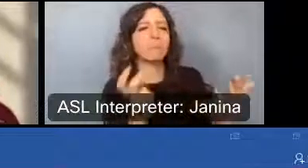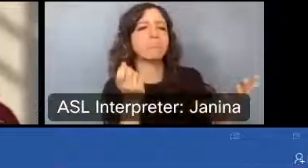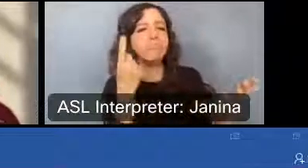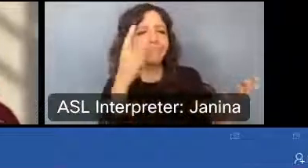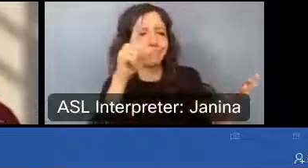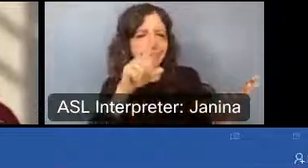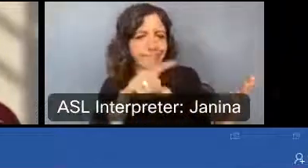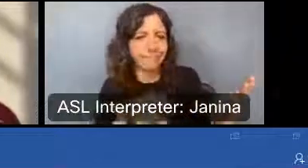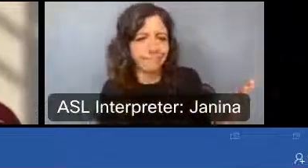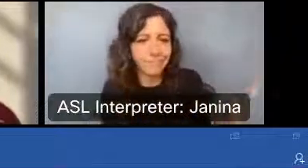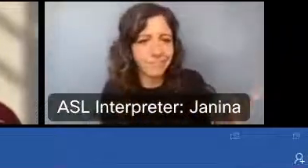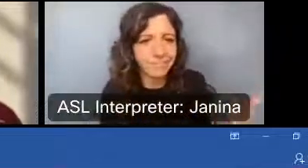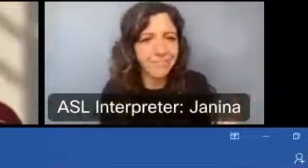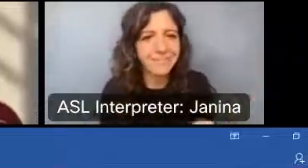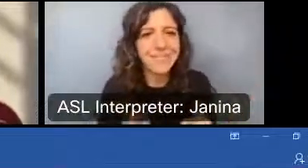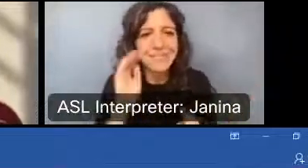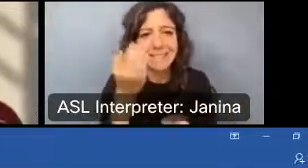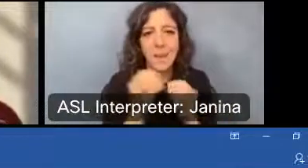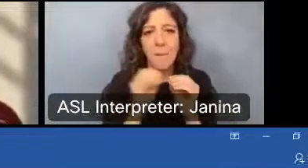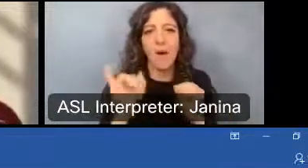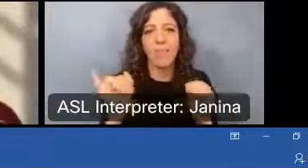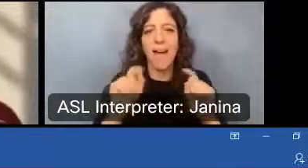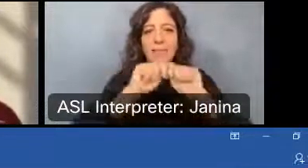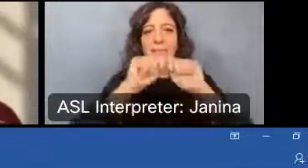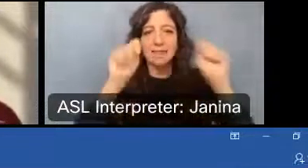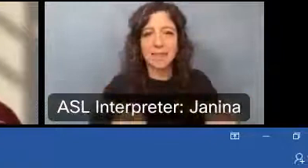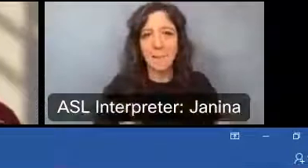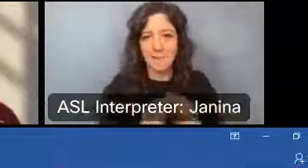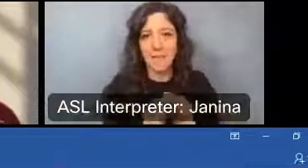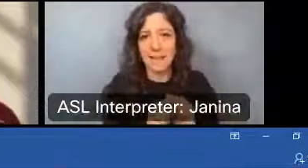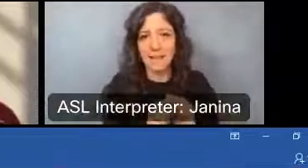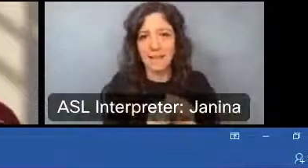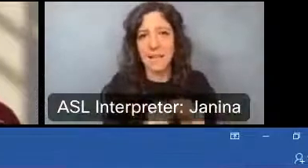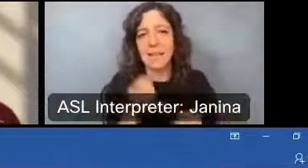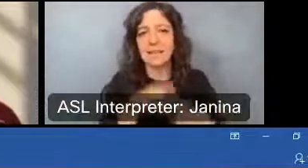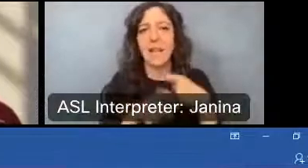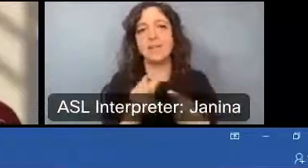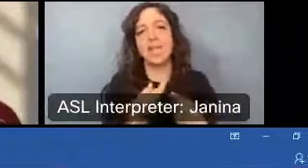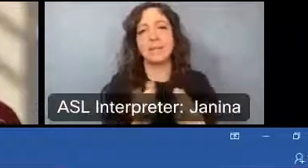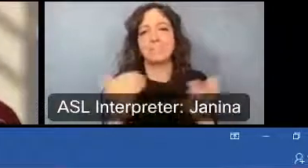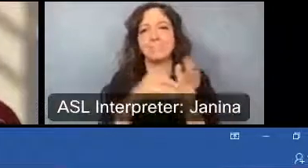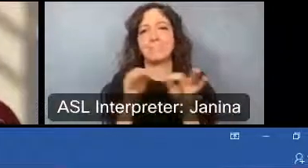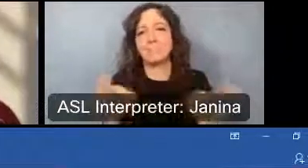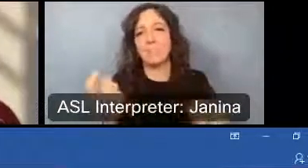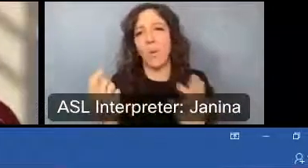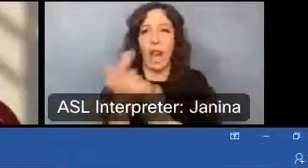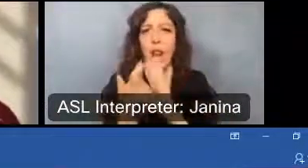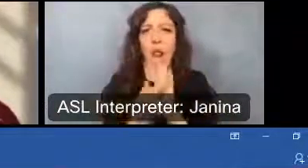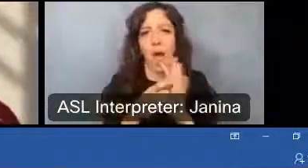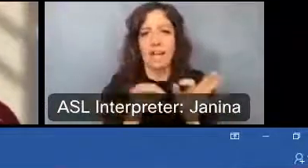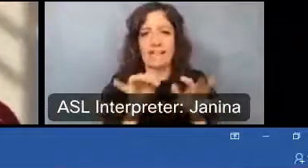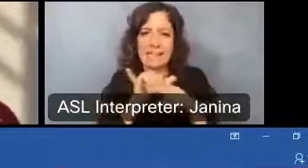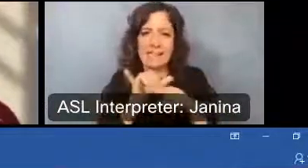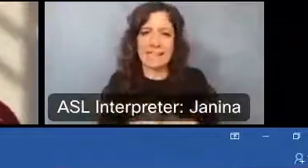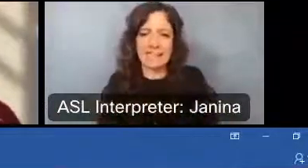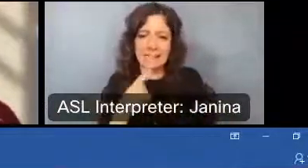like a template as opposed to just repeating what the law says. And so just to go over this real quickly with folks, and I think the